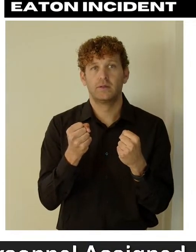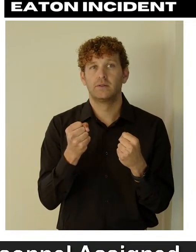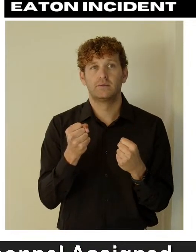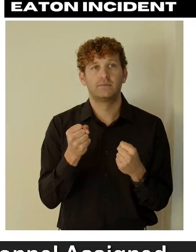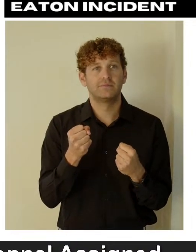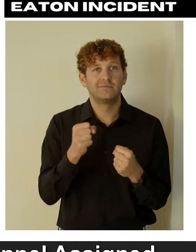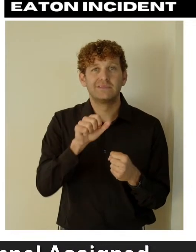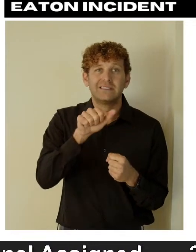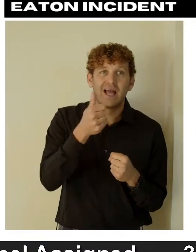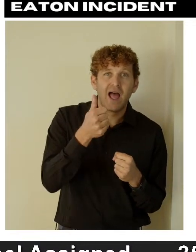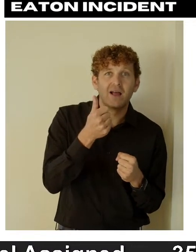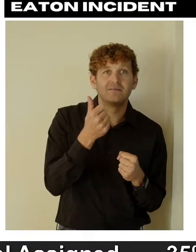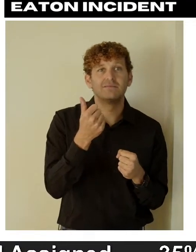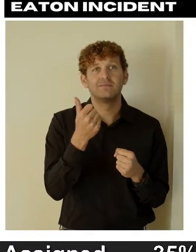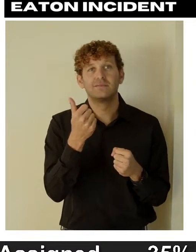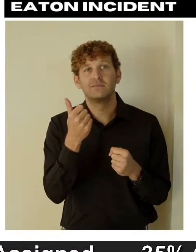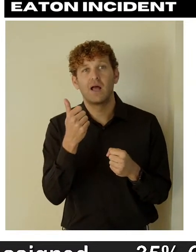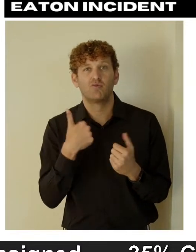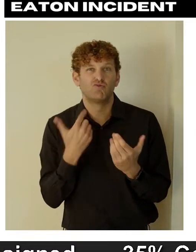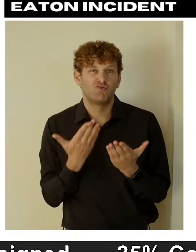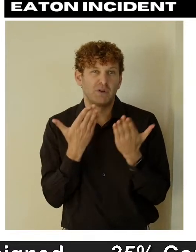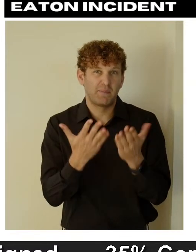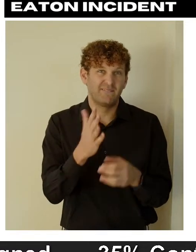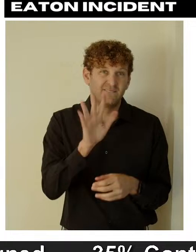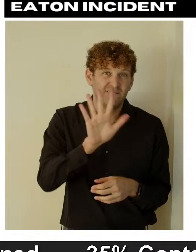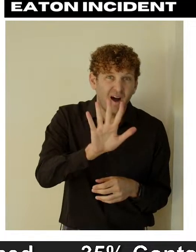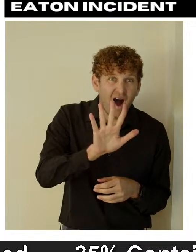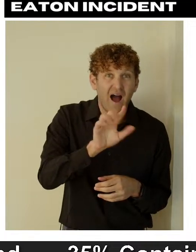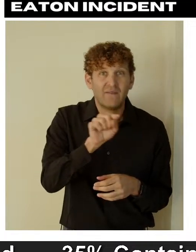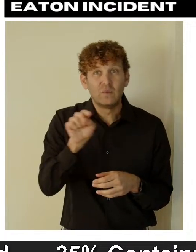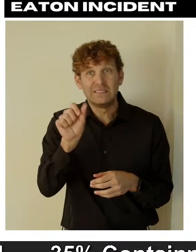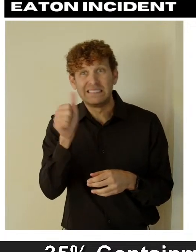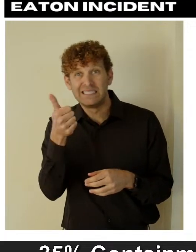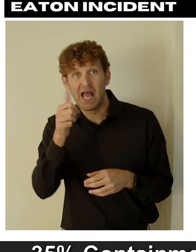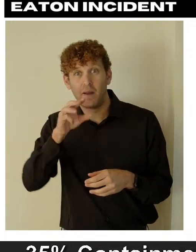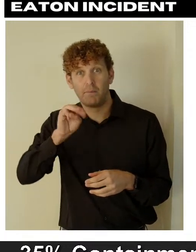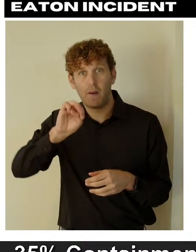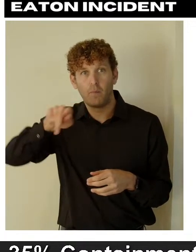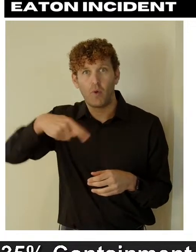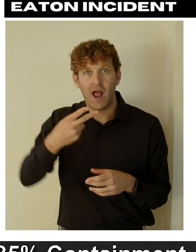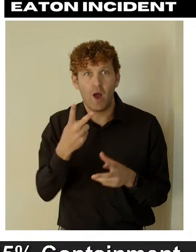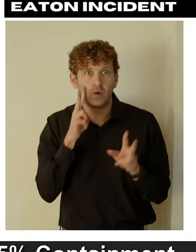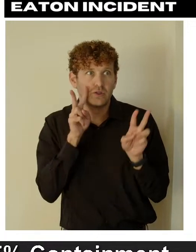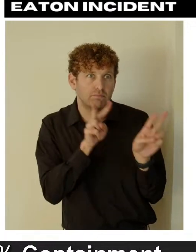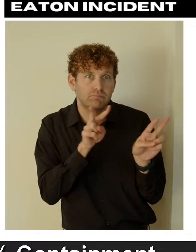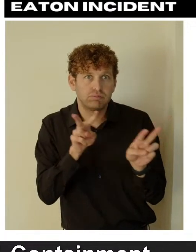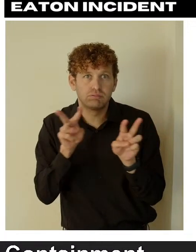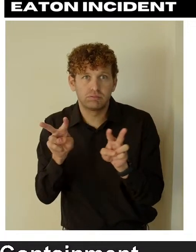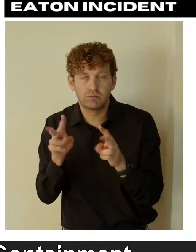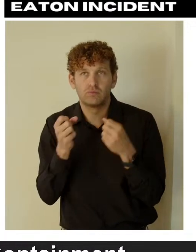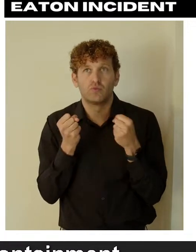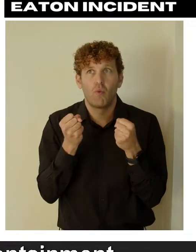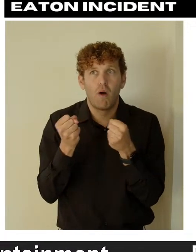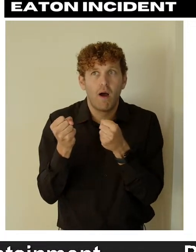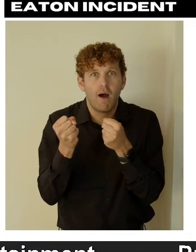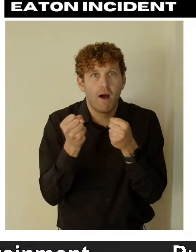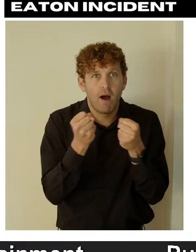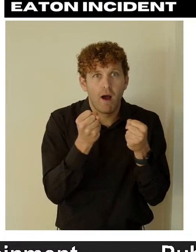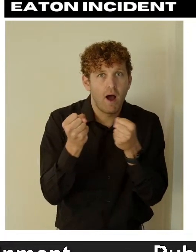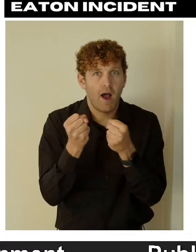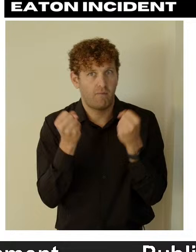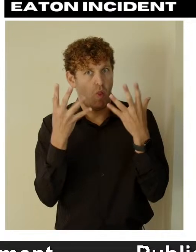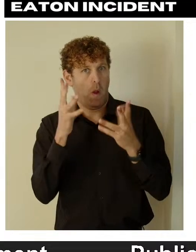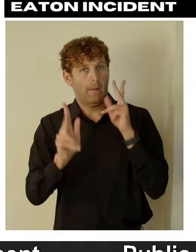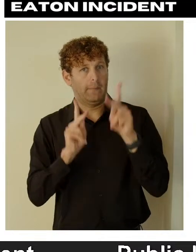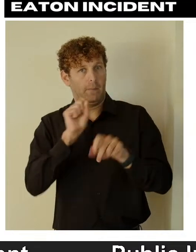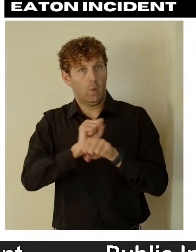5 recommended, and just heed all the work that's going on out there. We've got a lot of utility crews and others out there. The other